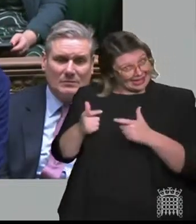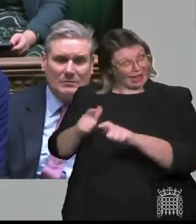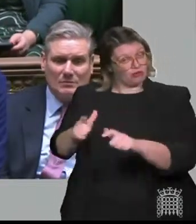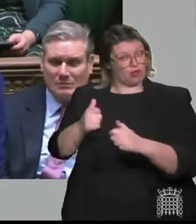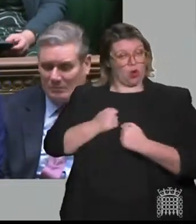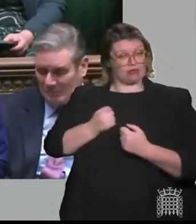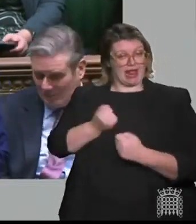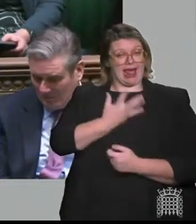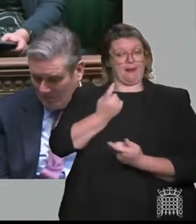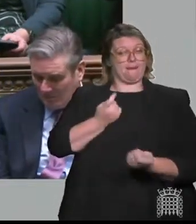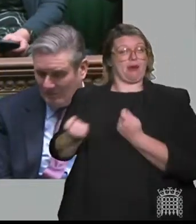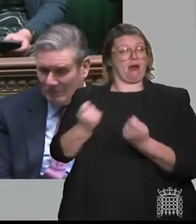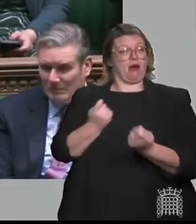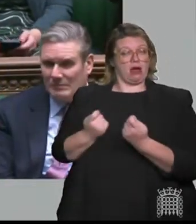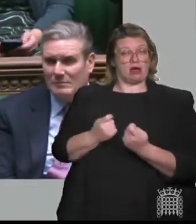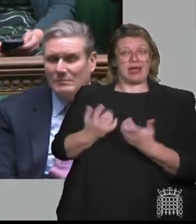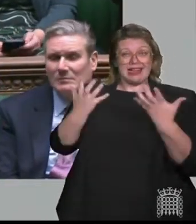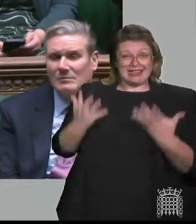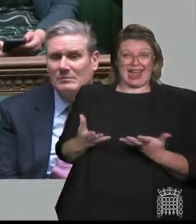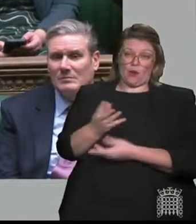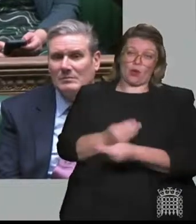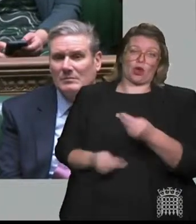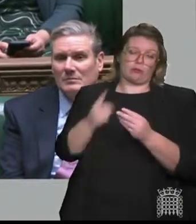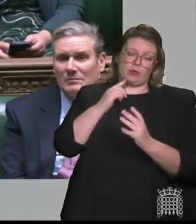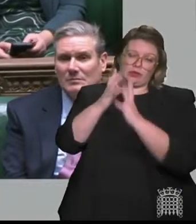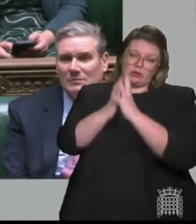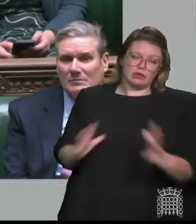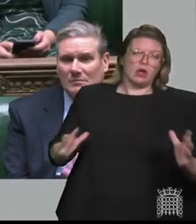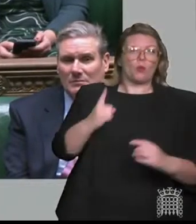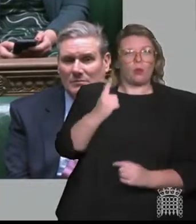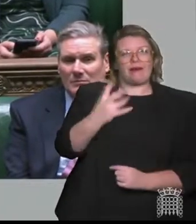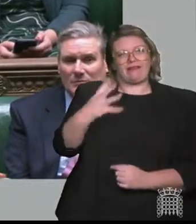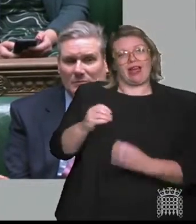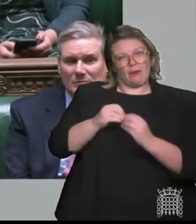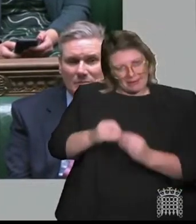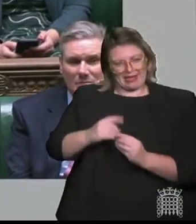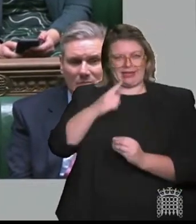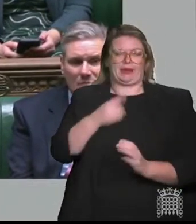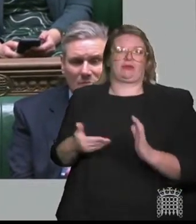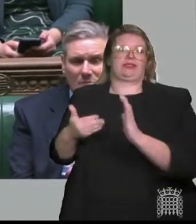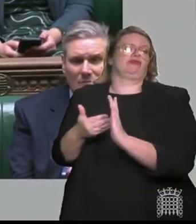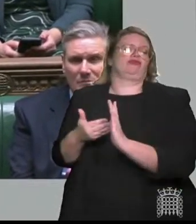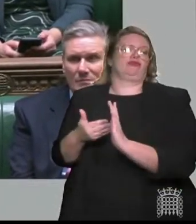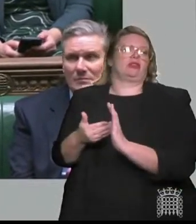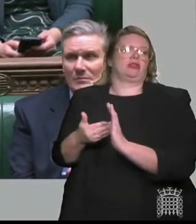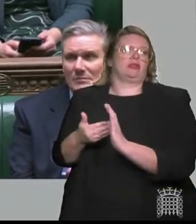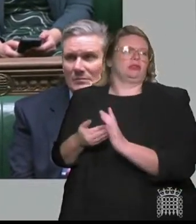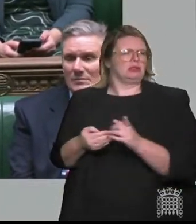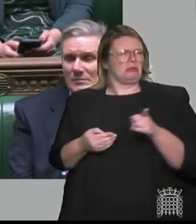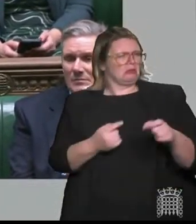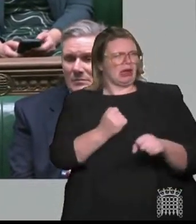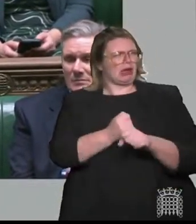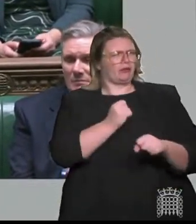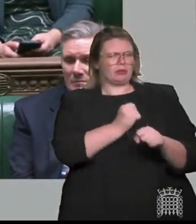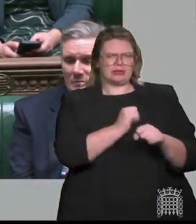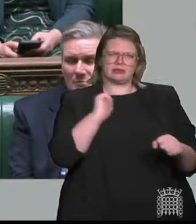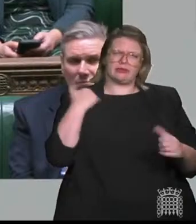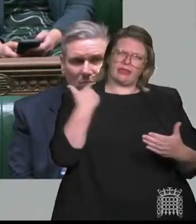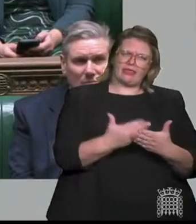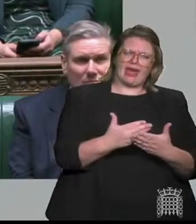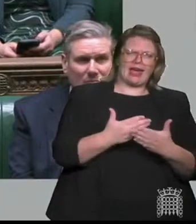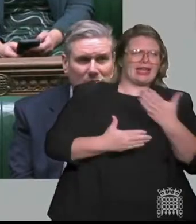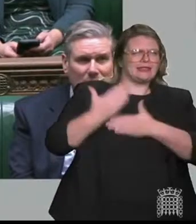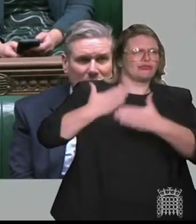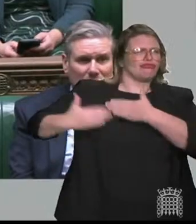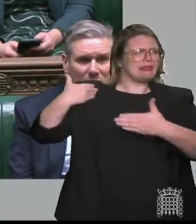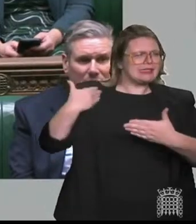Labour, it would now be £150 billion bigger. So what is this government's economic record? Lower